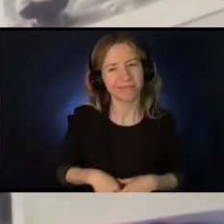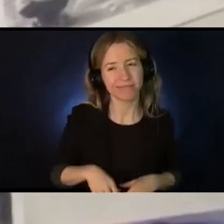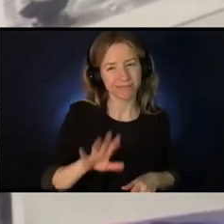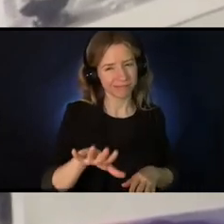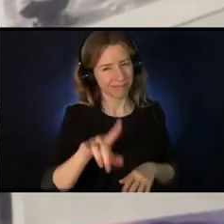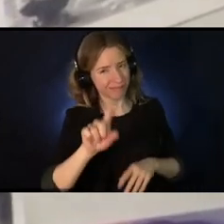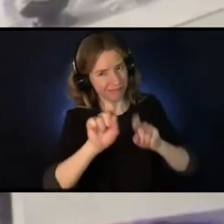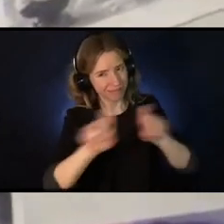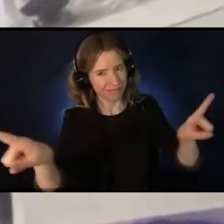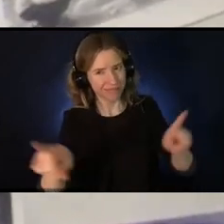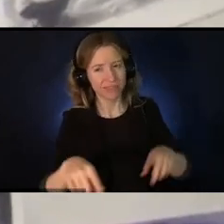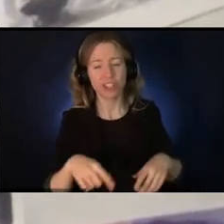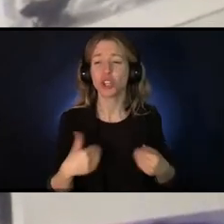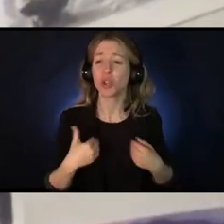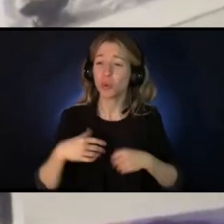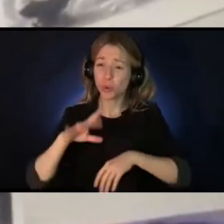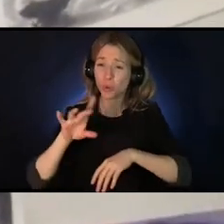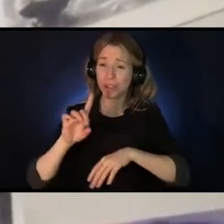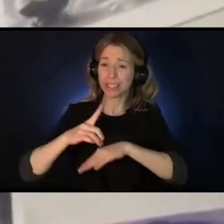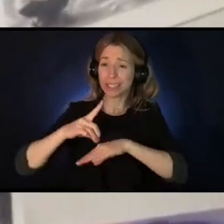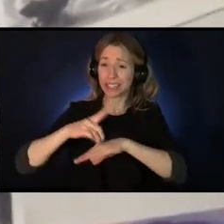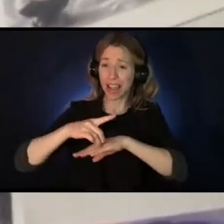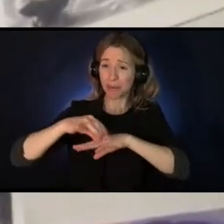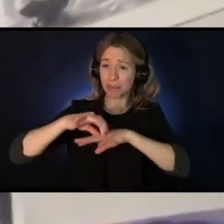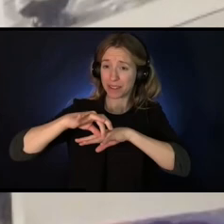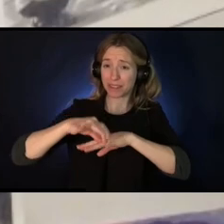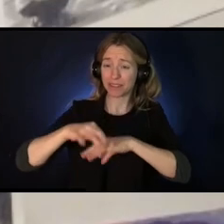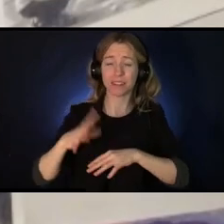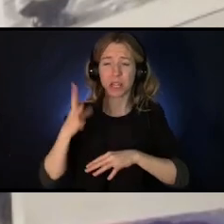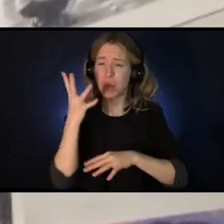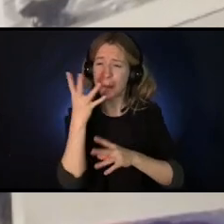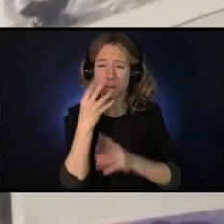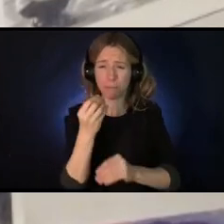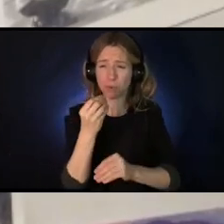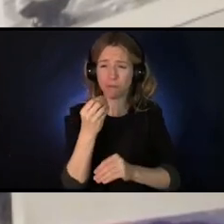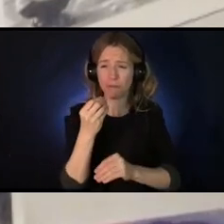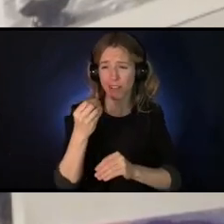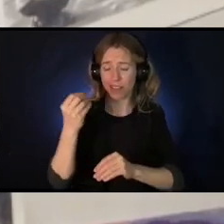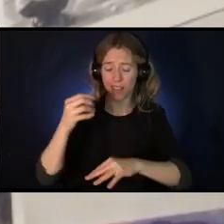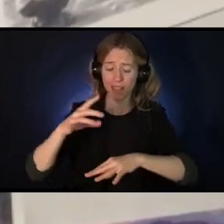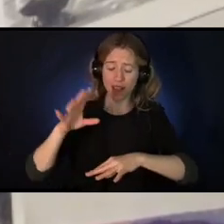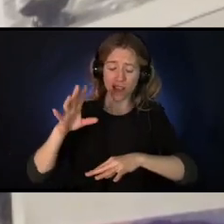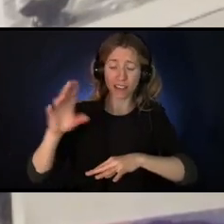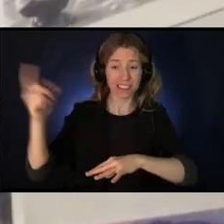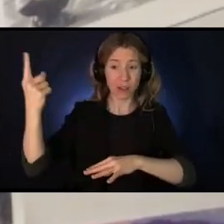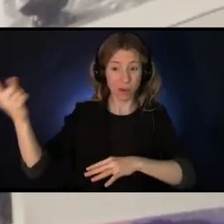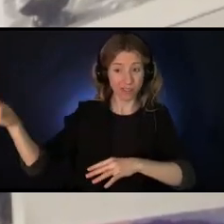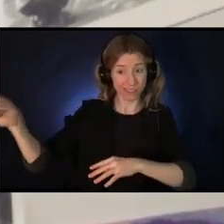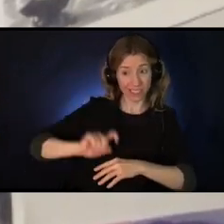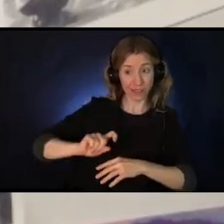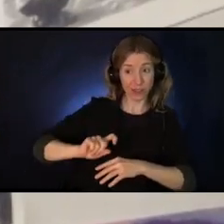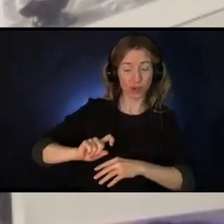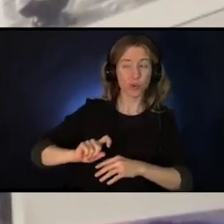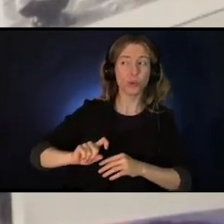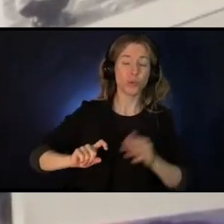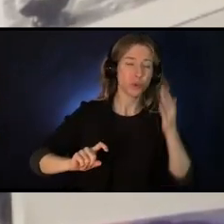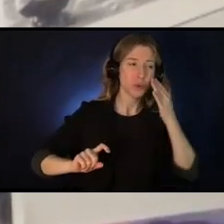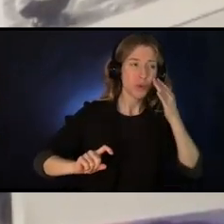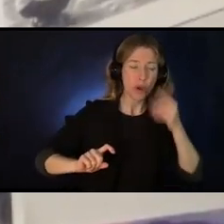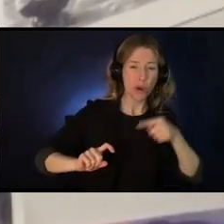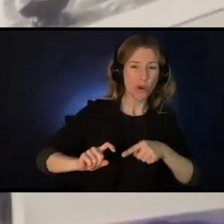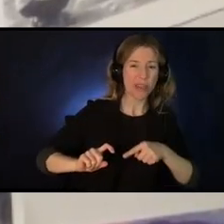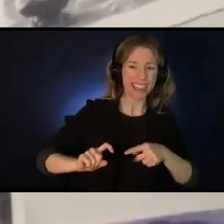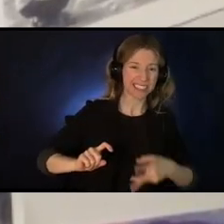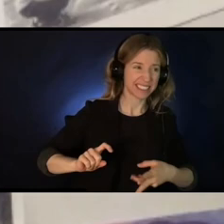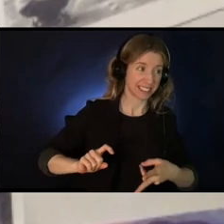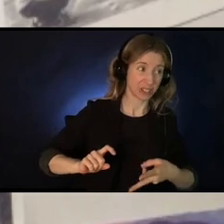gorgeous offered to you and you knew it was stolen, would you be breaking the law if you